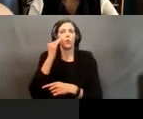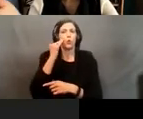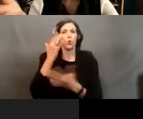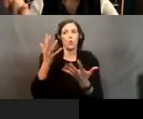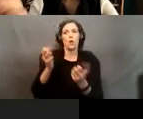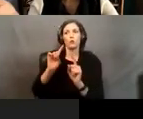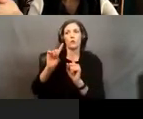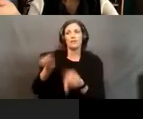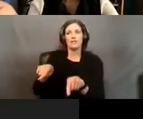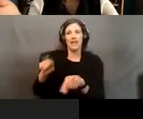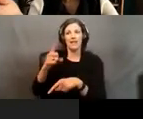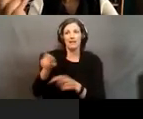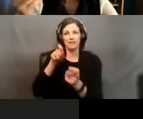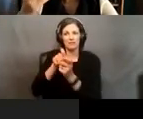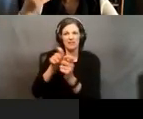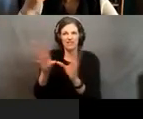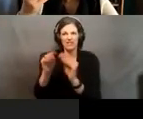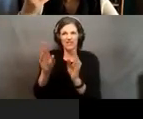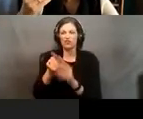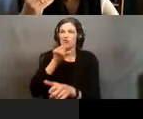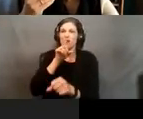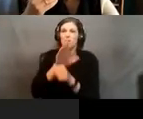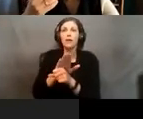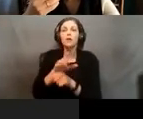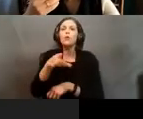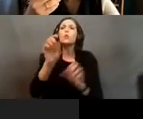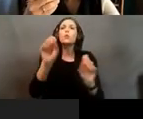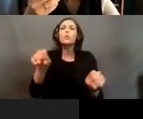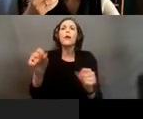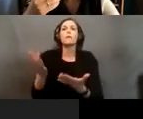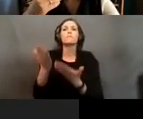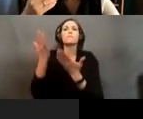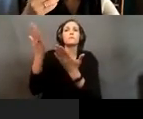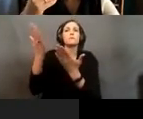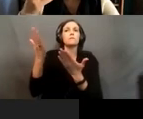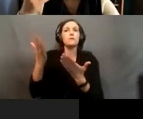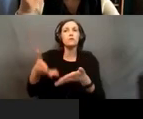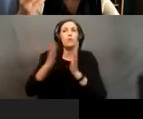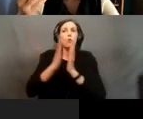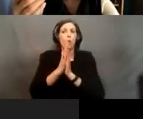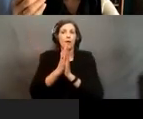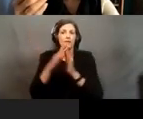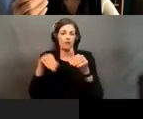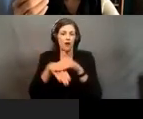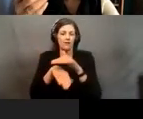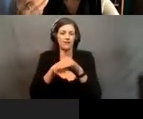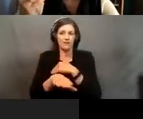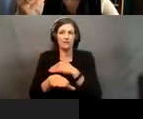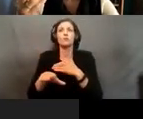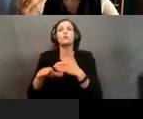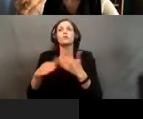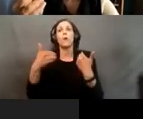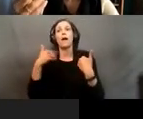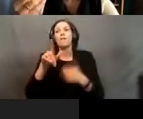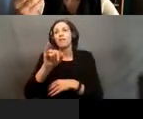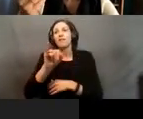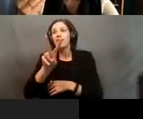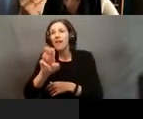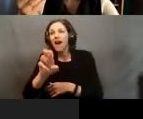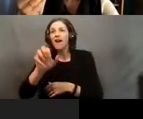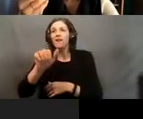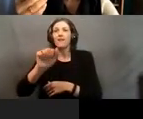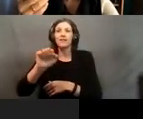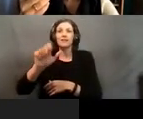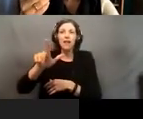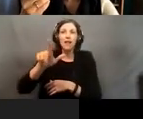sessions and you're very committed to it, you can put in an access request to have a live captioner or ASL at one